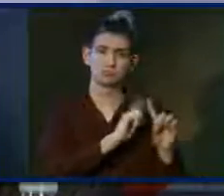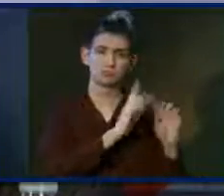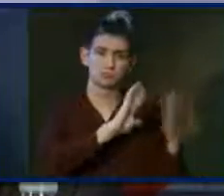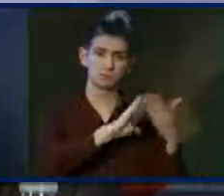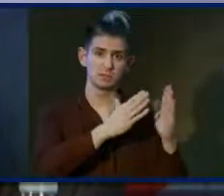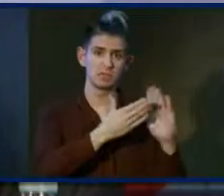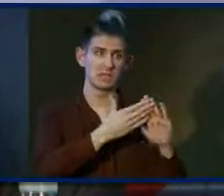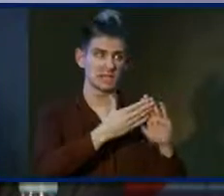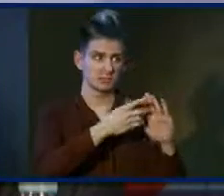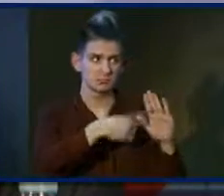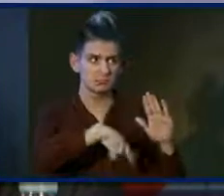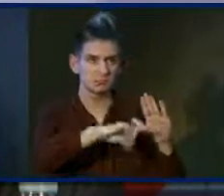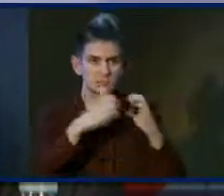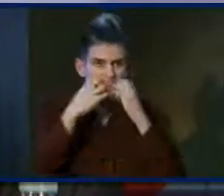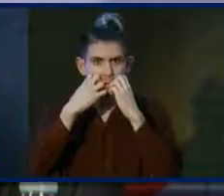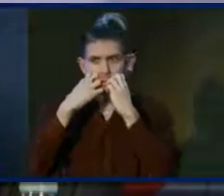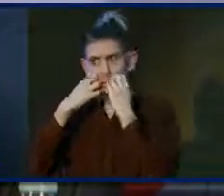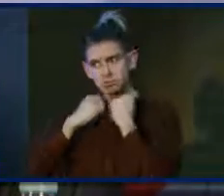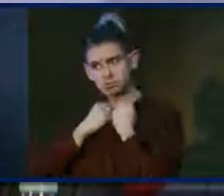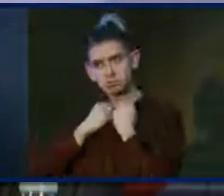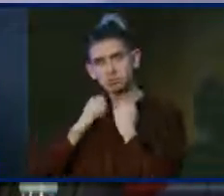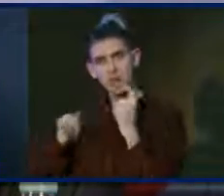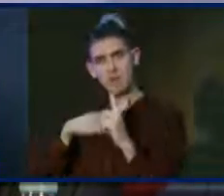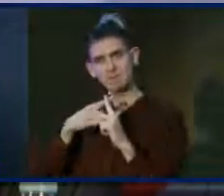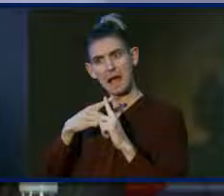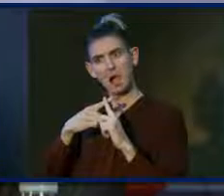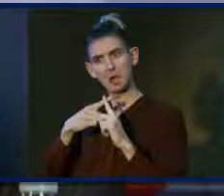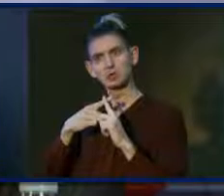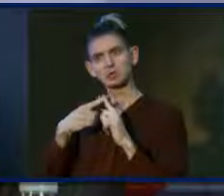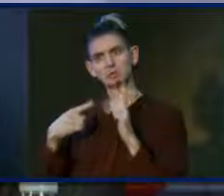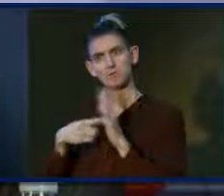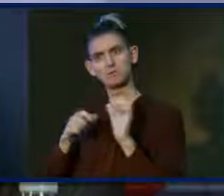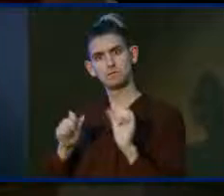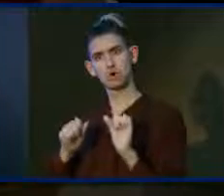care about that issue. What idea?